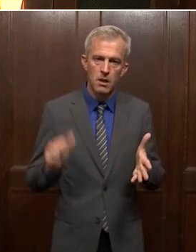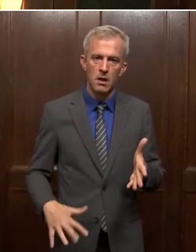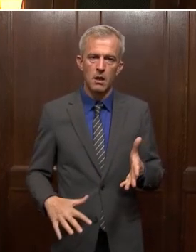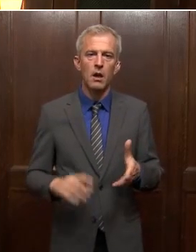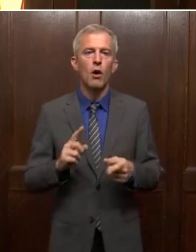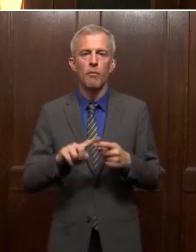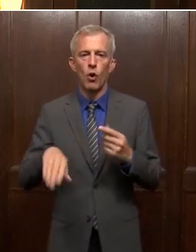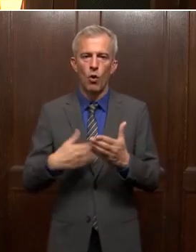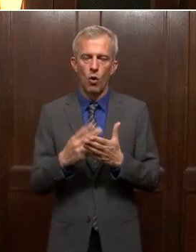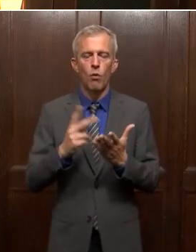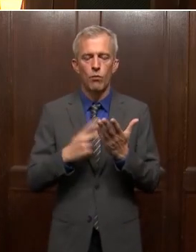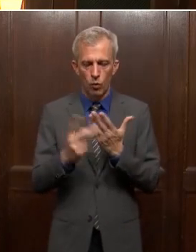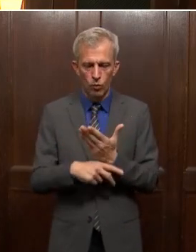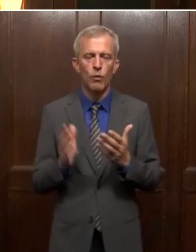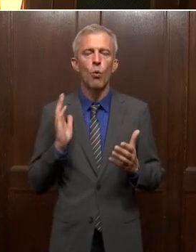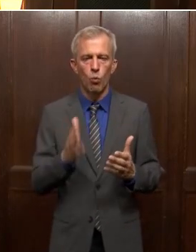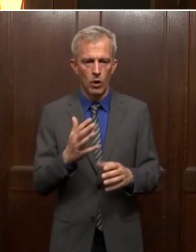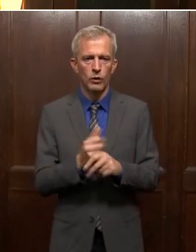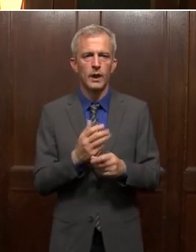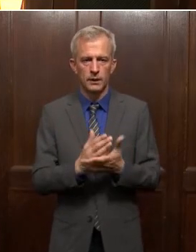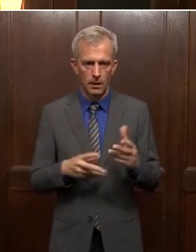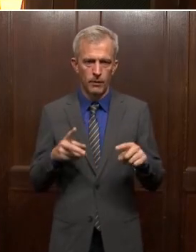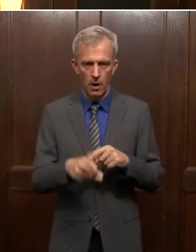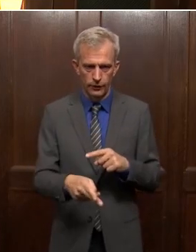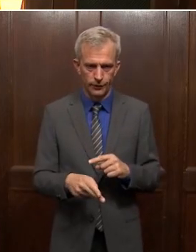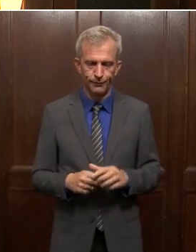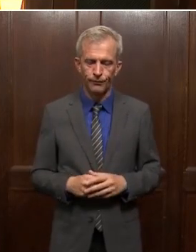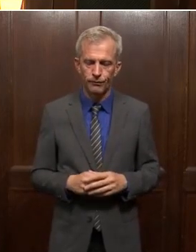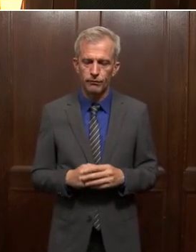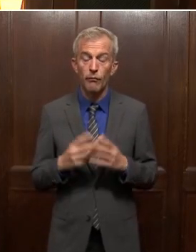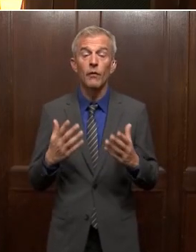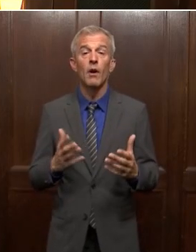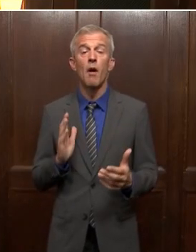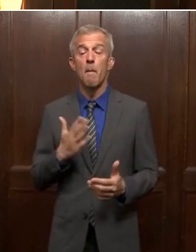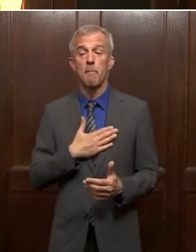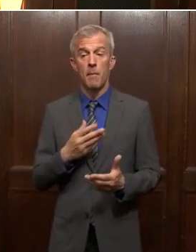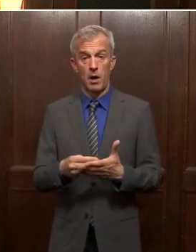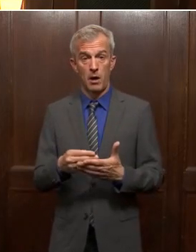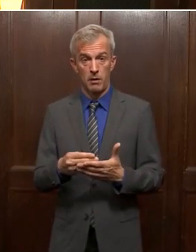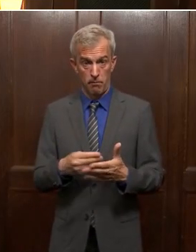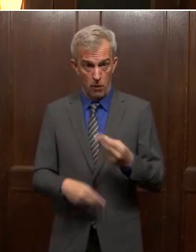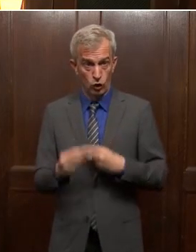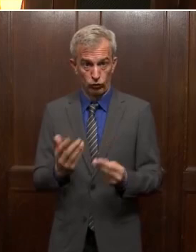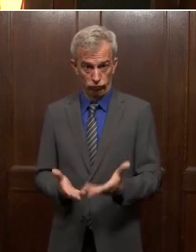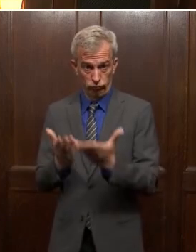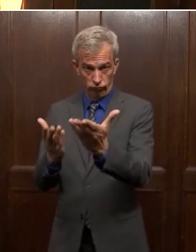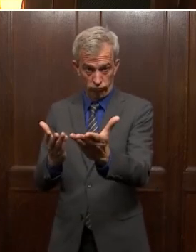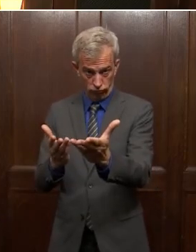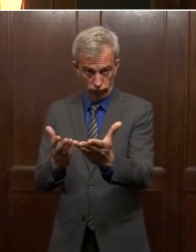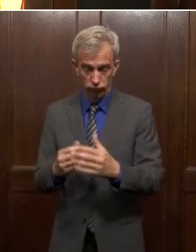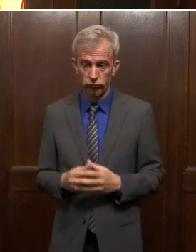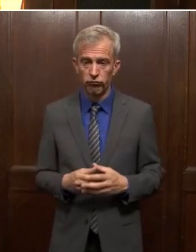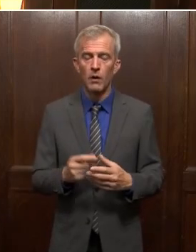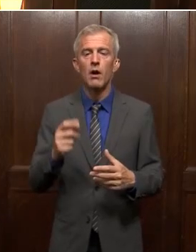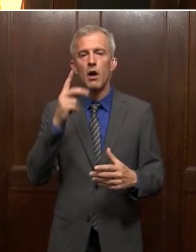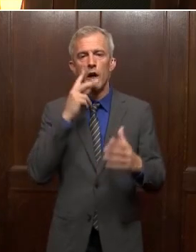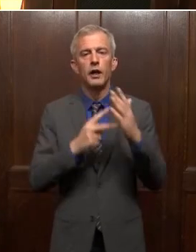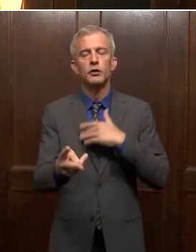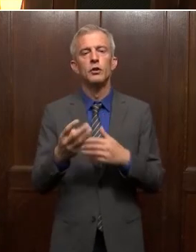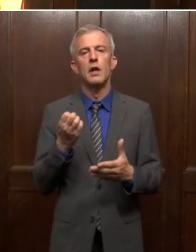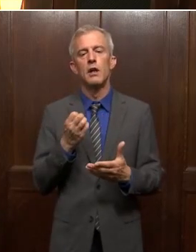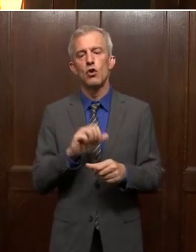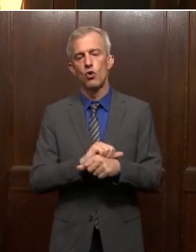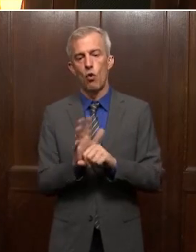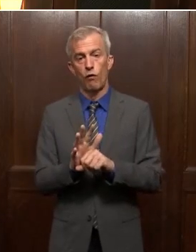will receive some cuts. The proposed budget I put forward anticipates that the economic impacts of